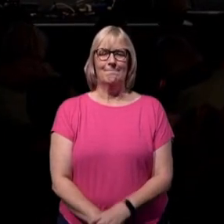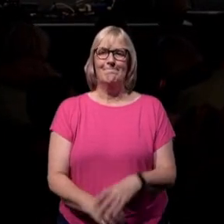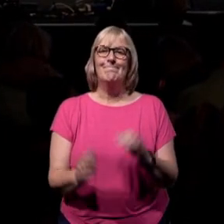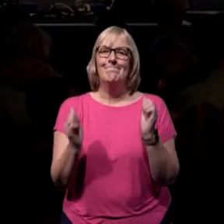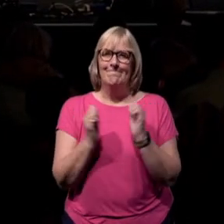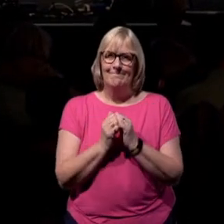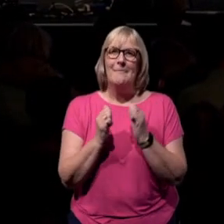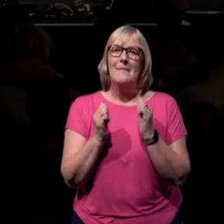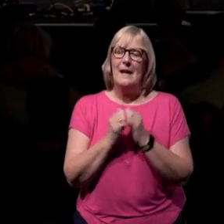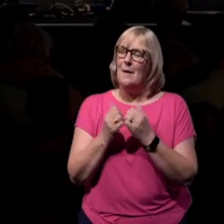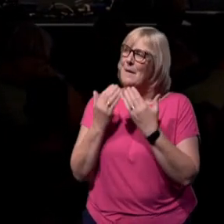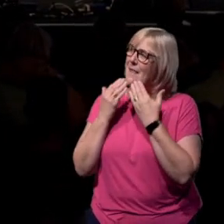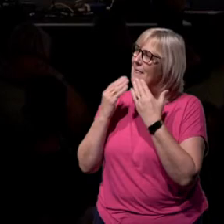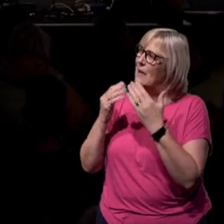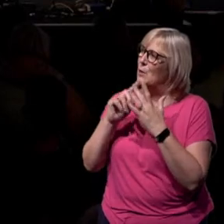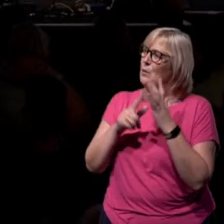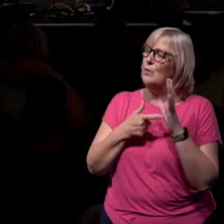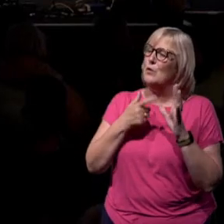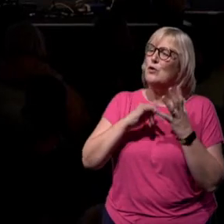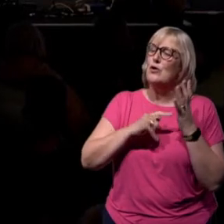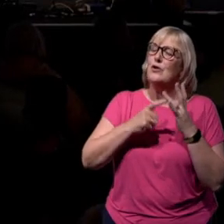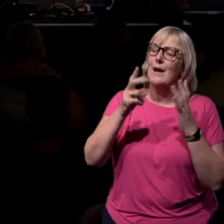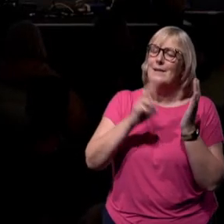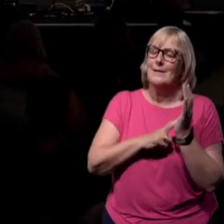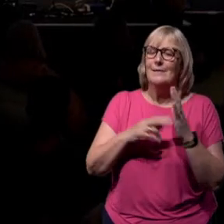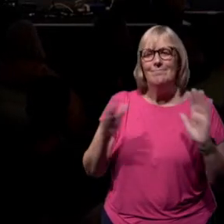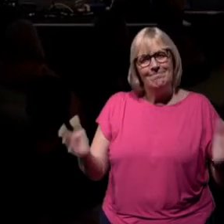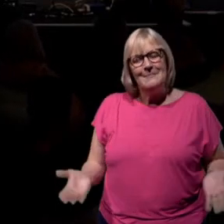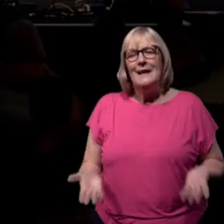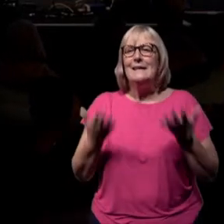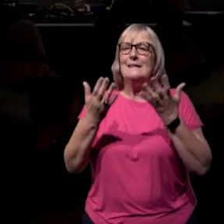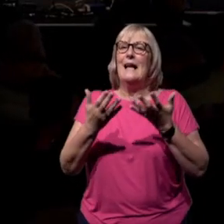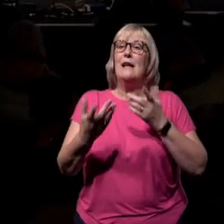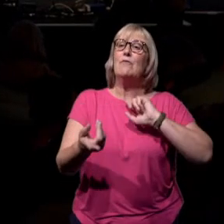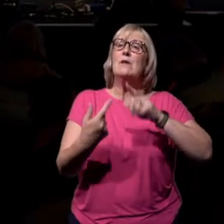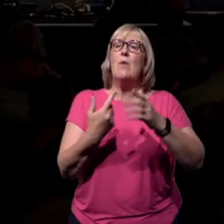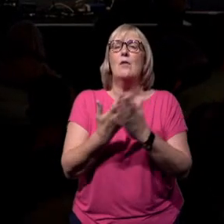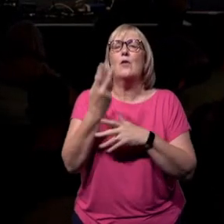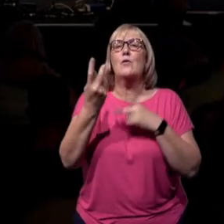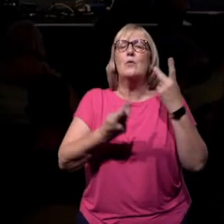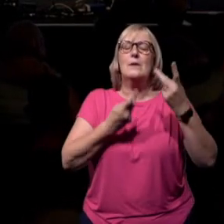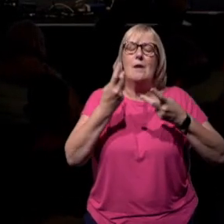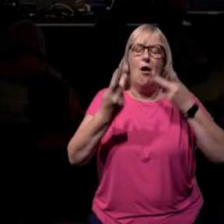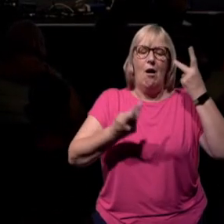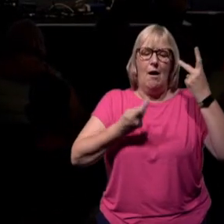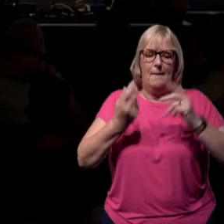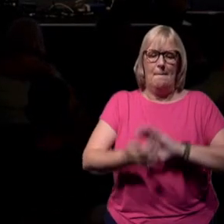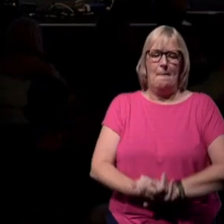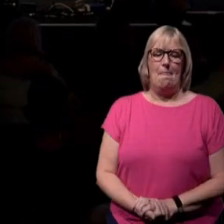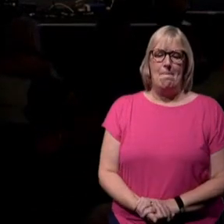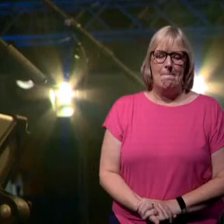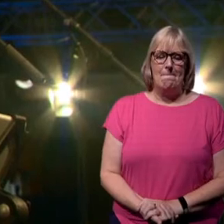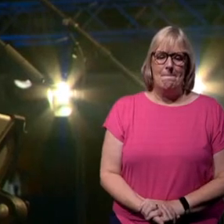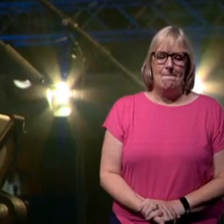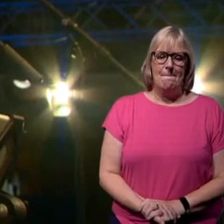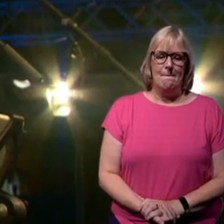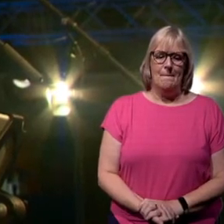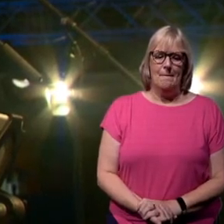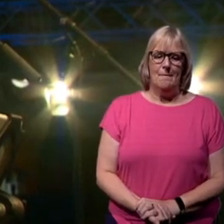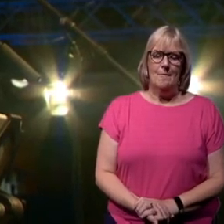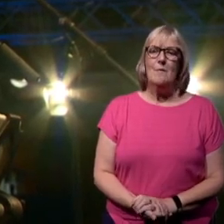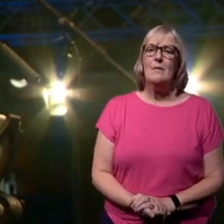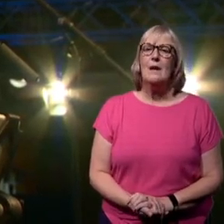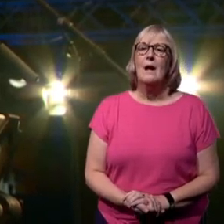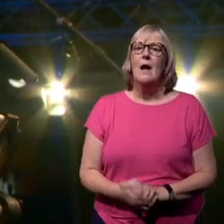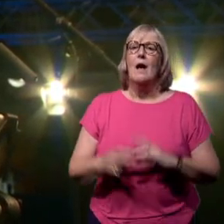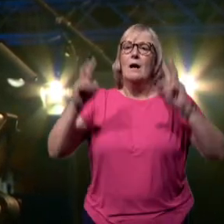Amen. Thank you so much, Jason. Let's stand and let's respond. We're going to stand and we're going to sing It Is Well